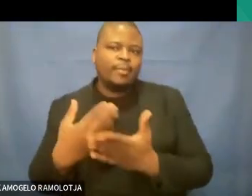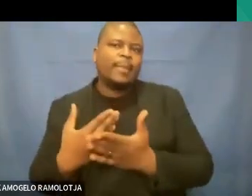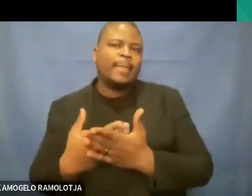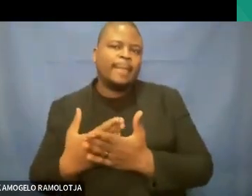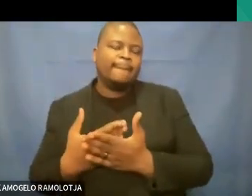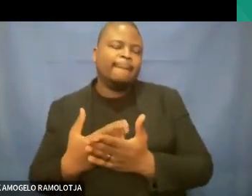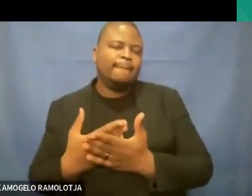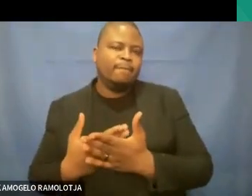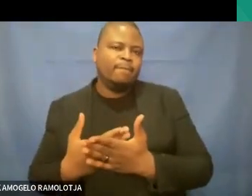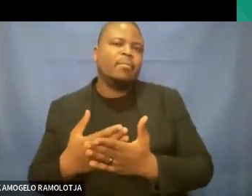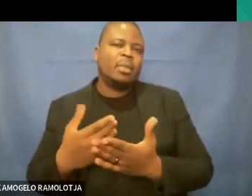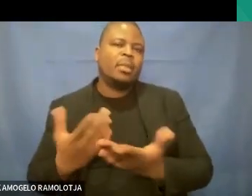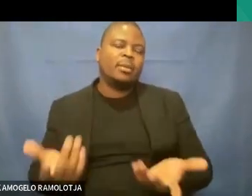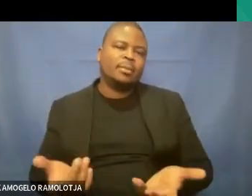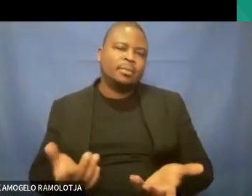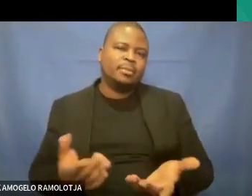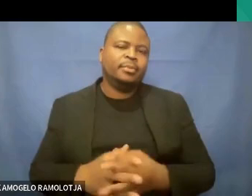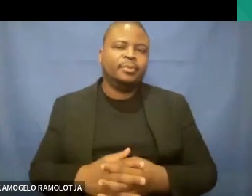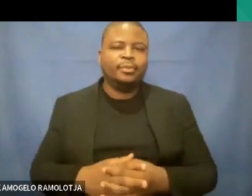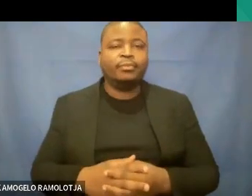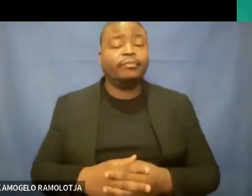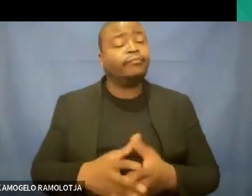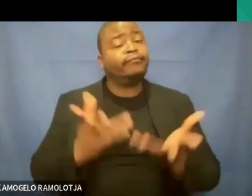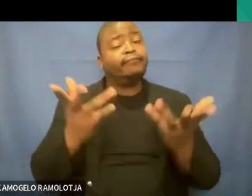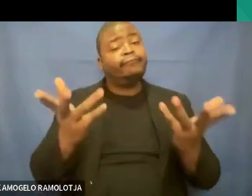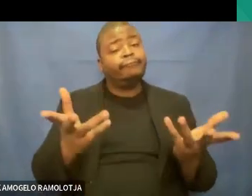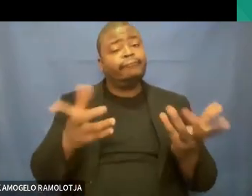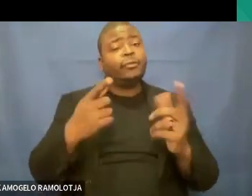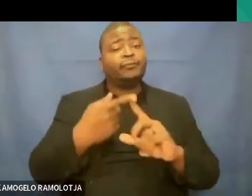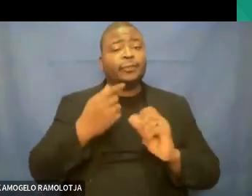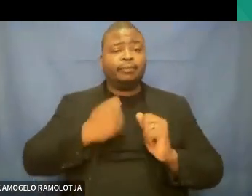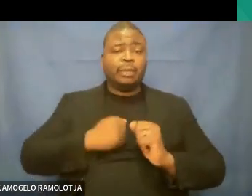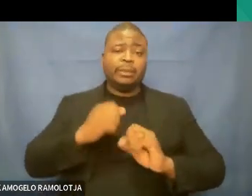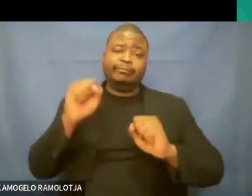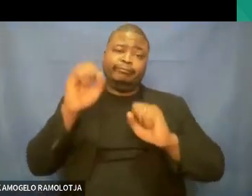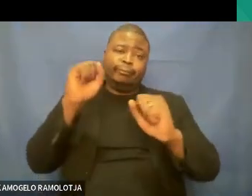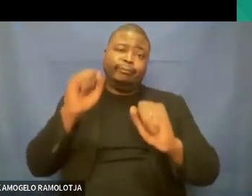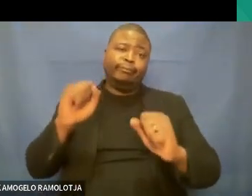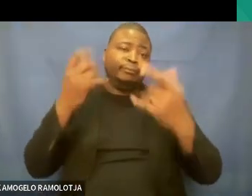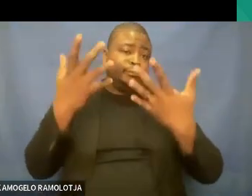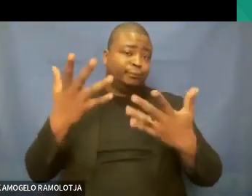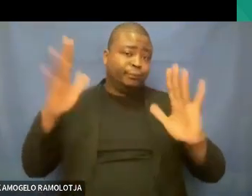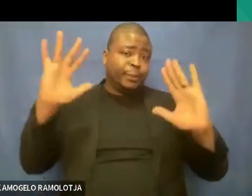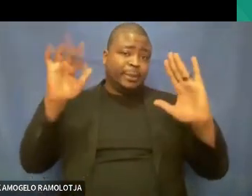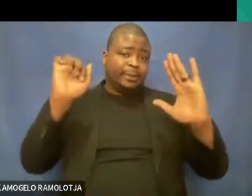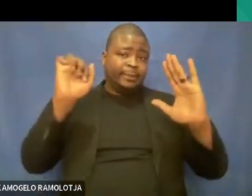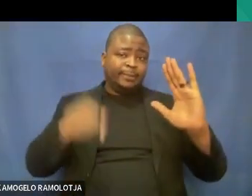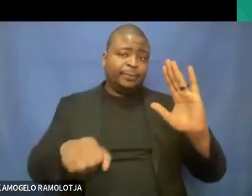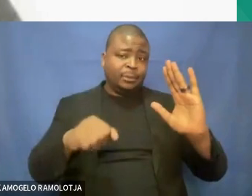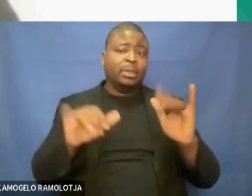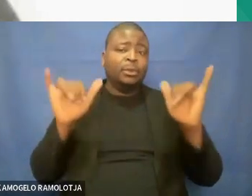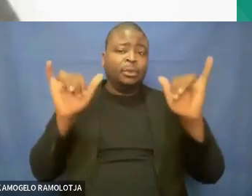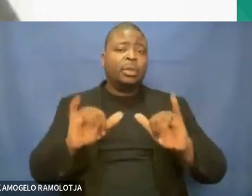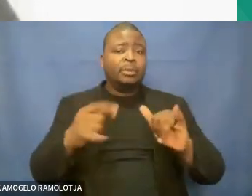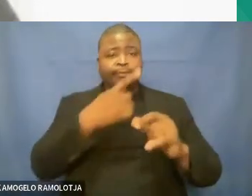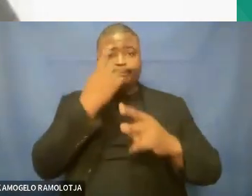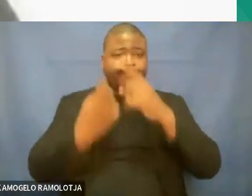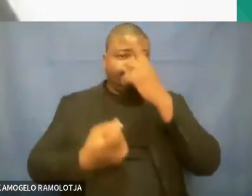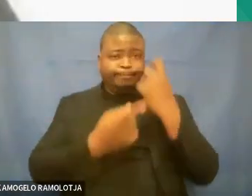sensitive. With those, colleagues, I will end my conversation with you for now and wait for questions.